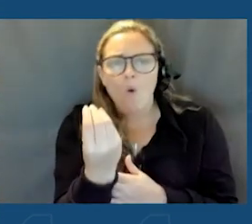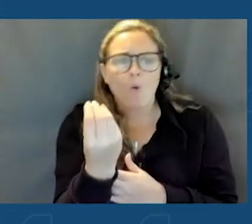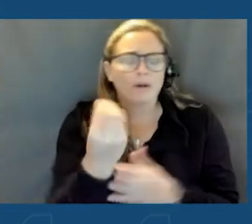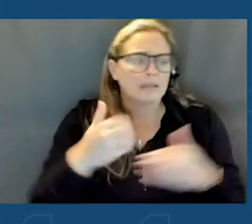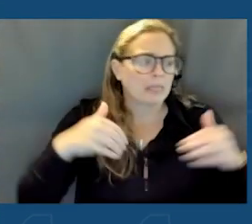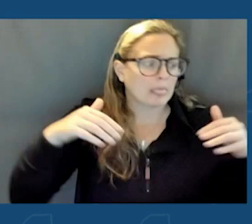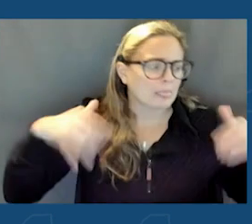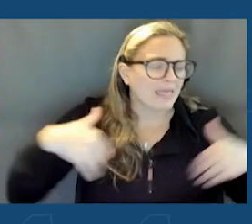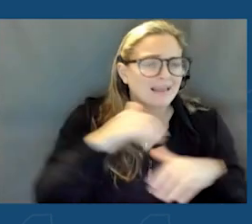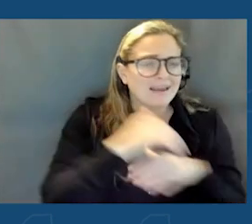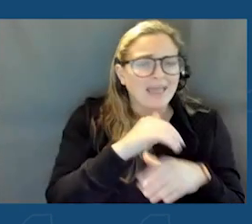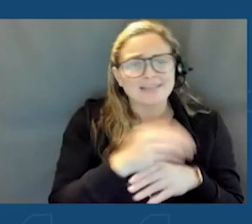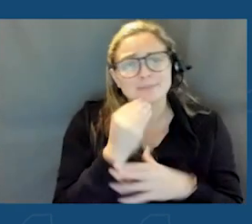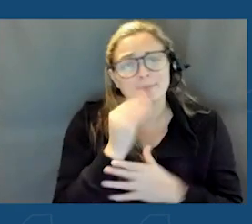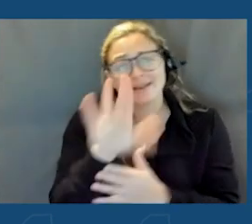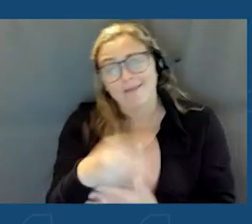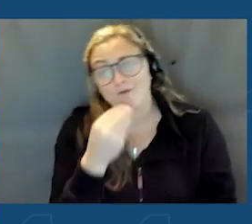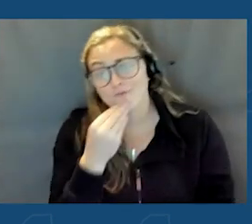their food.